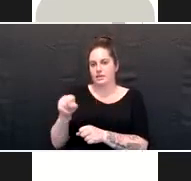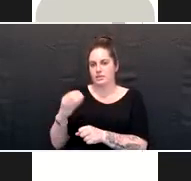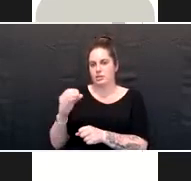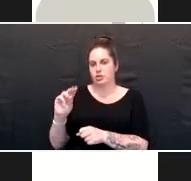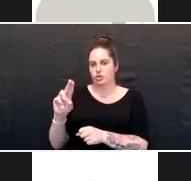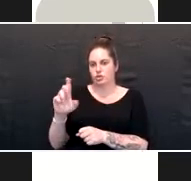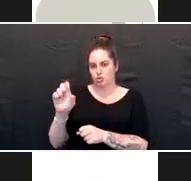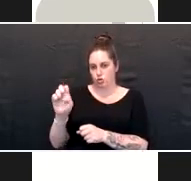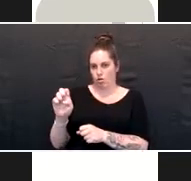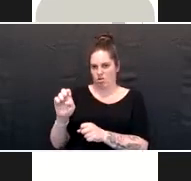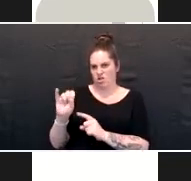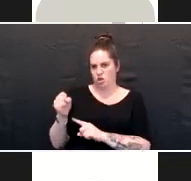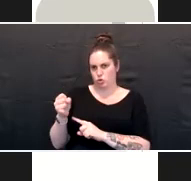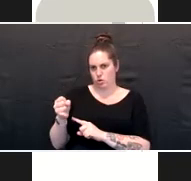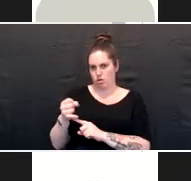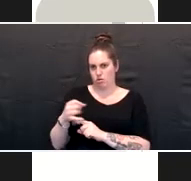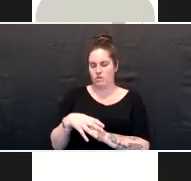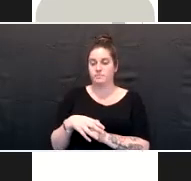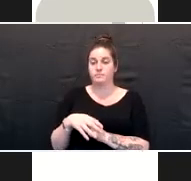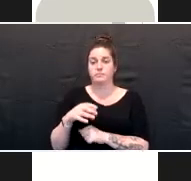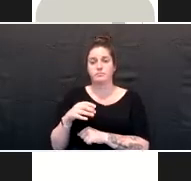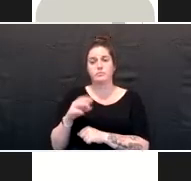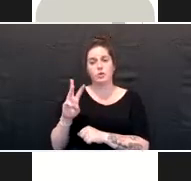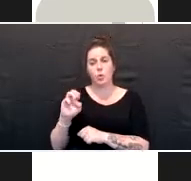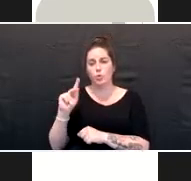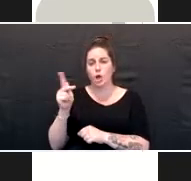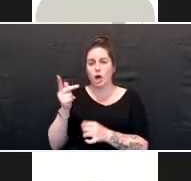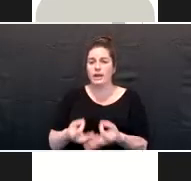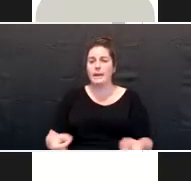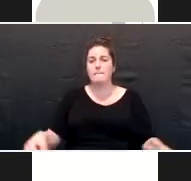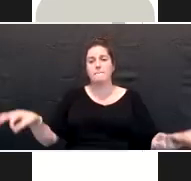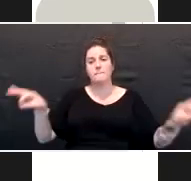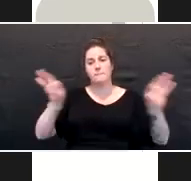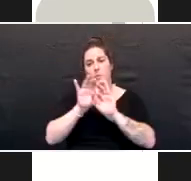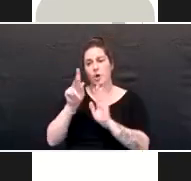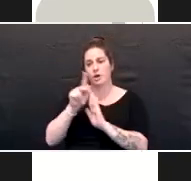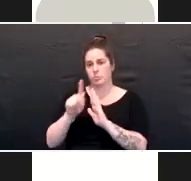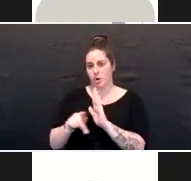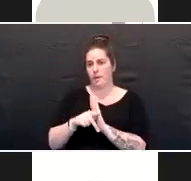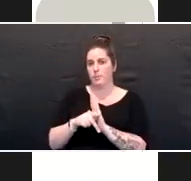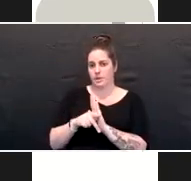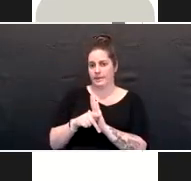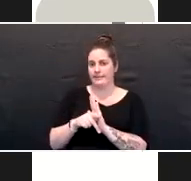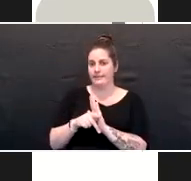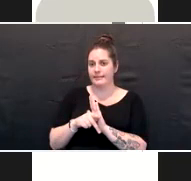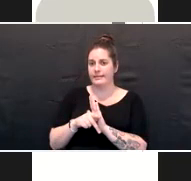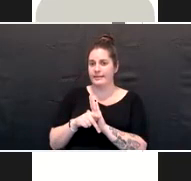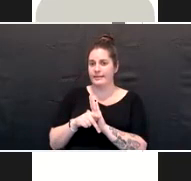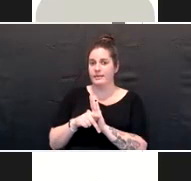again, work is a very important property because it allows